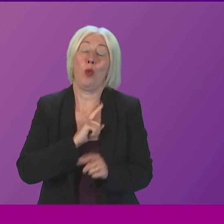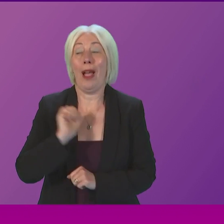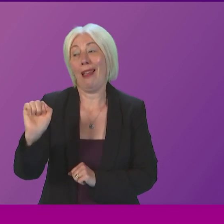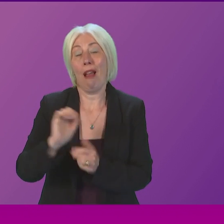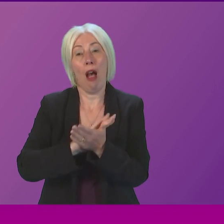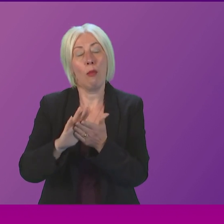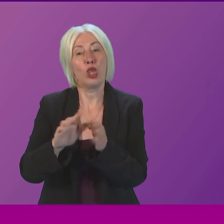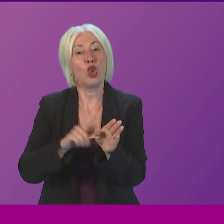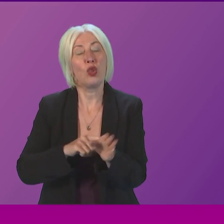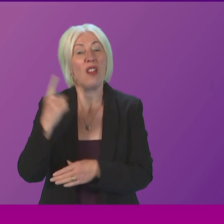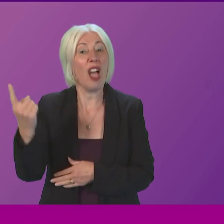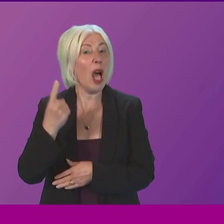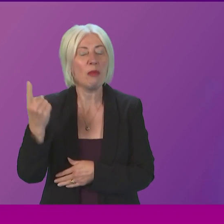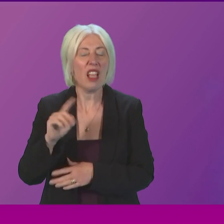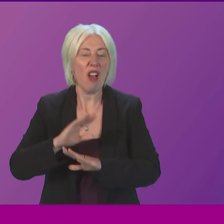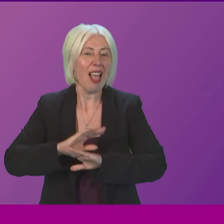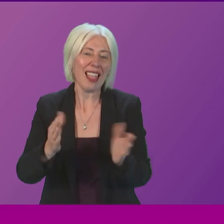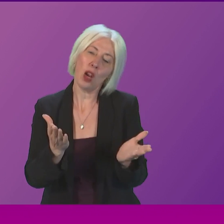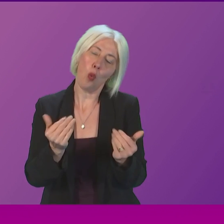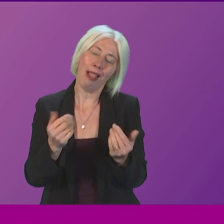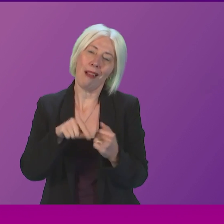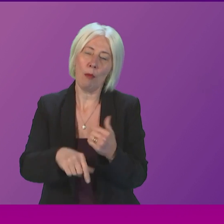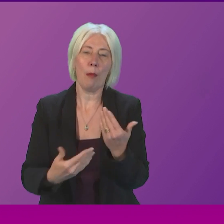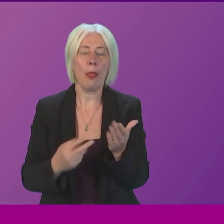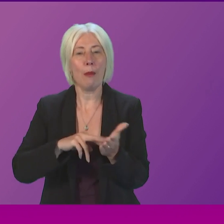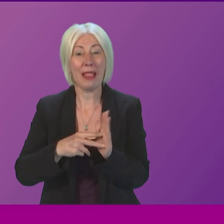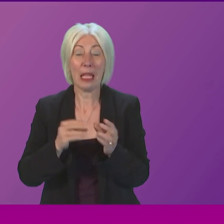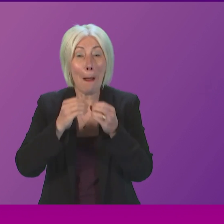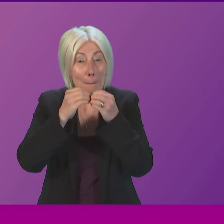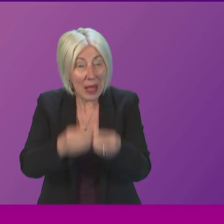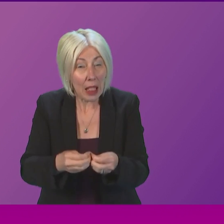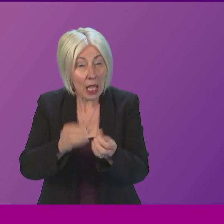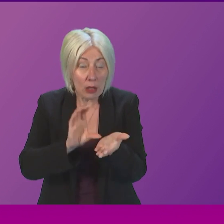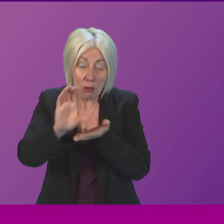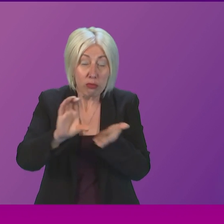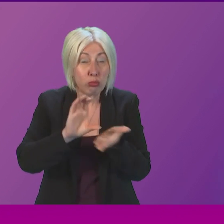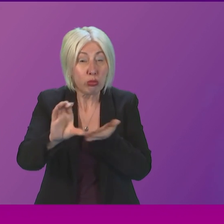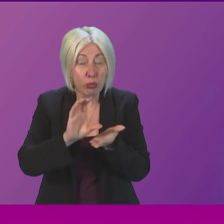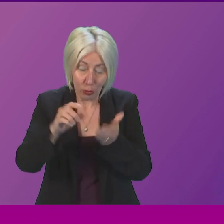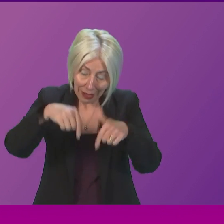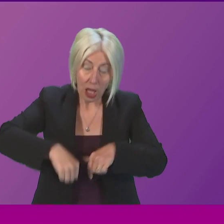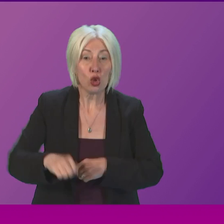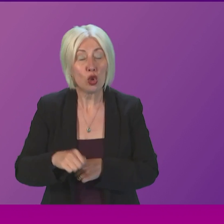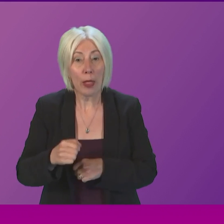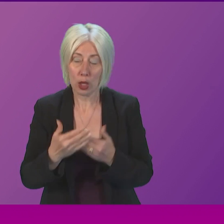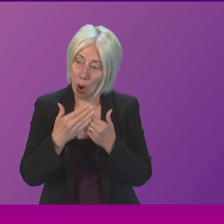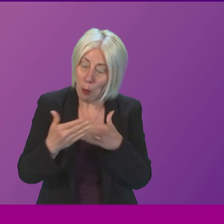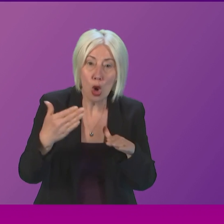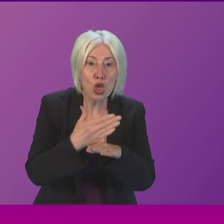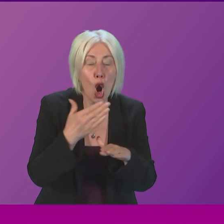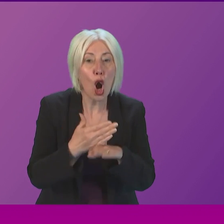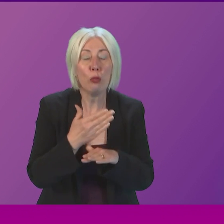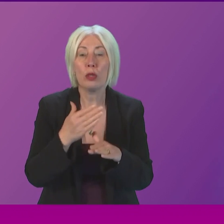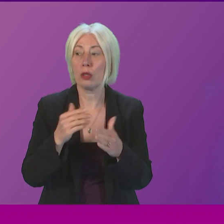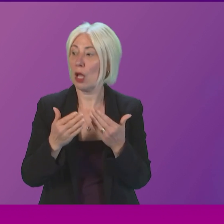bring himself to even welcome these plans. This is billions of investment for Scotland, more jobs for